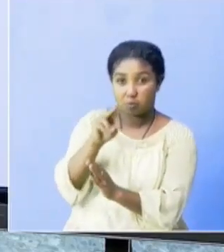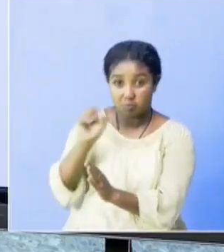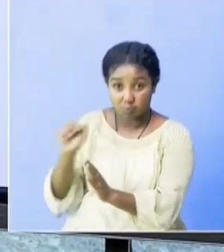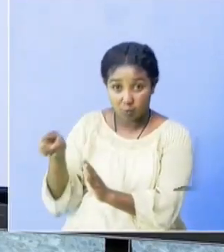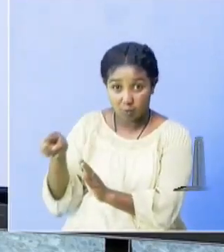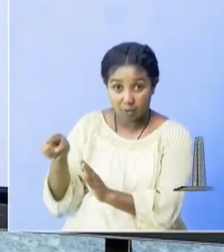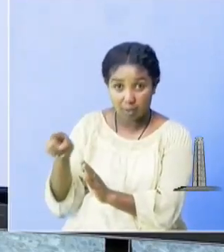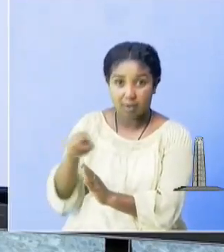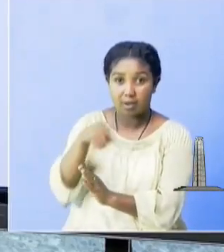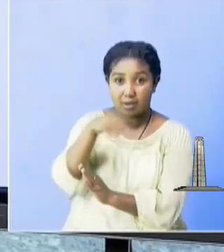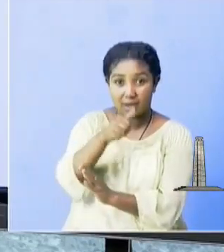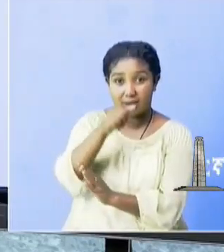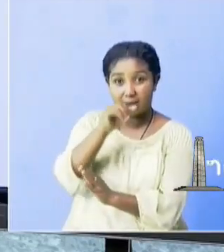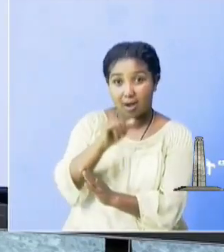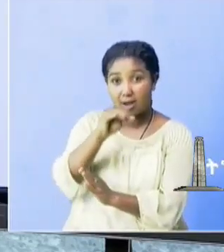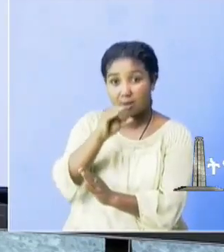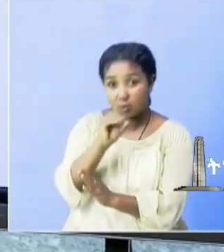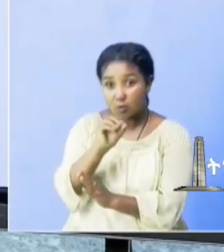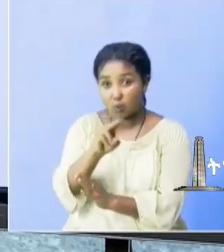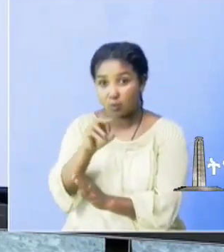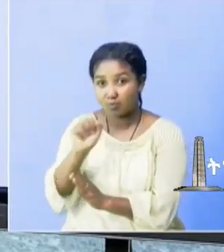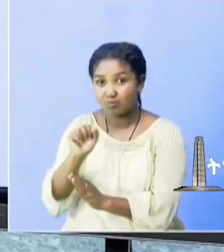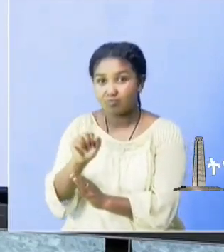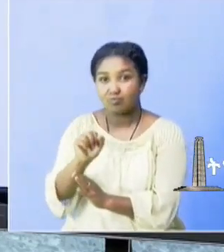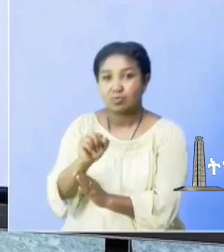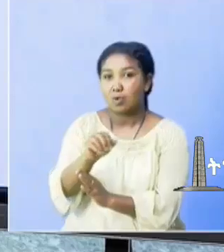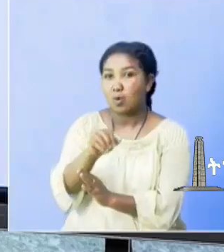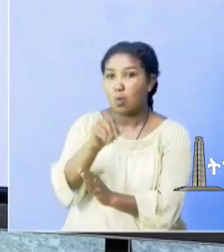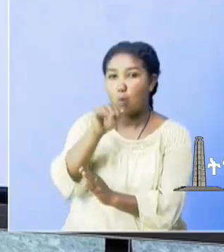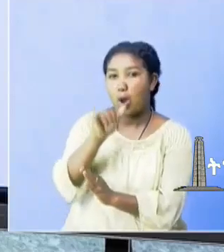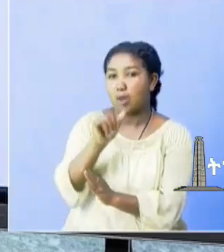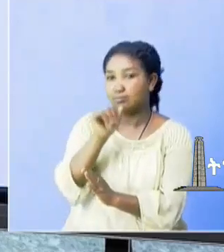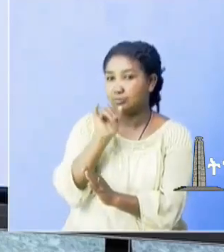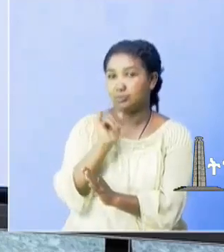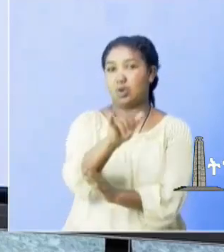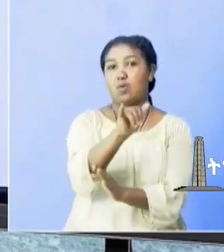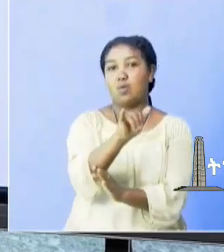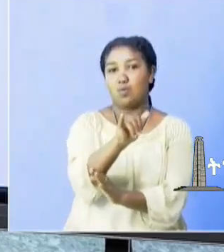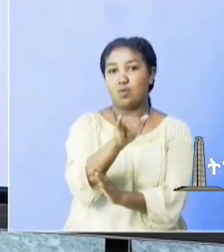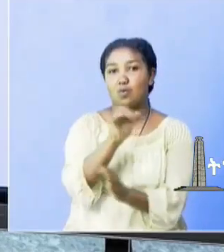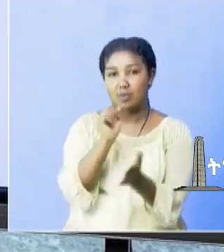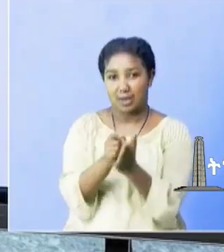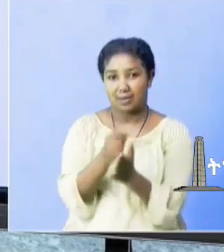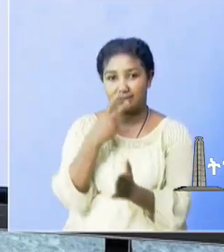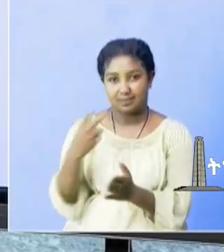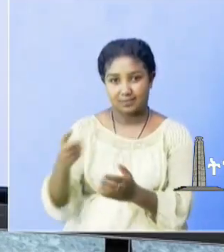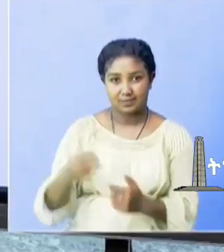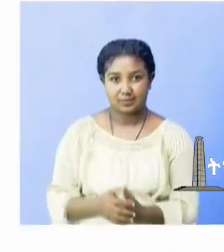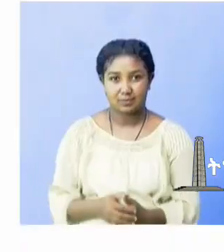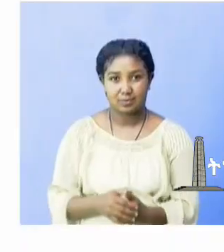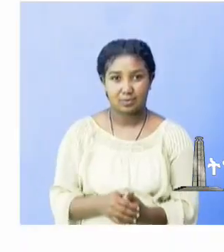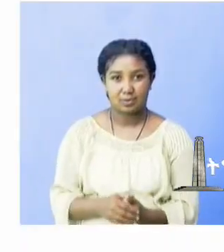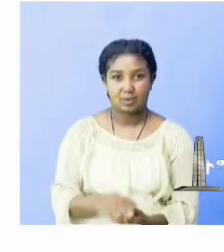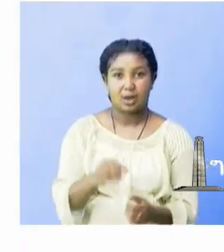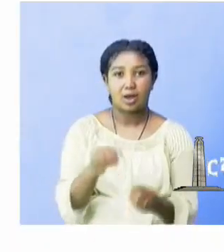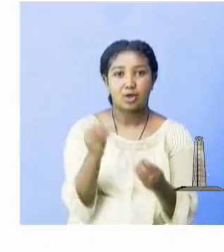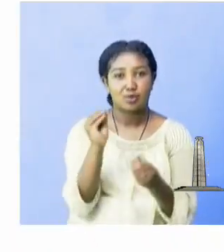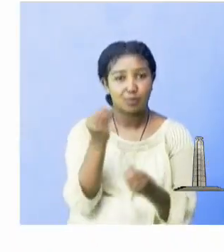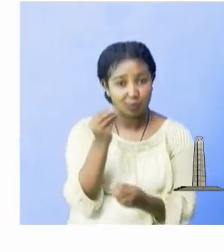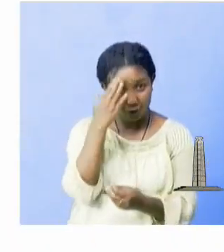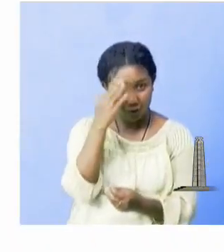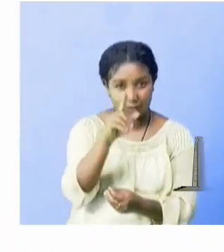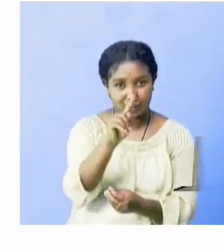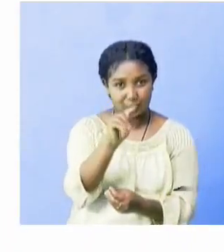O, A, E, I, O, U, we don't cancel the Y, like toy.